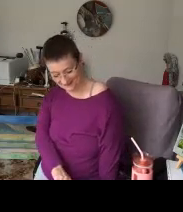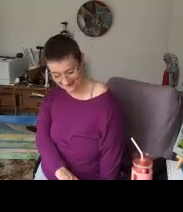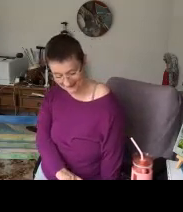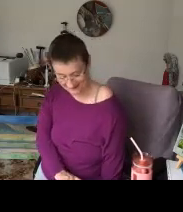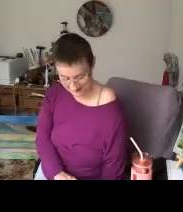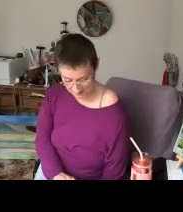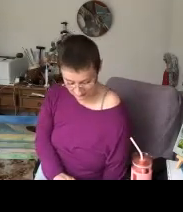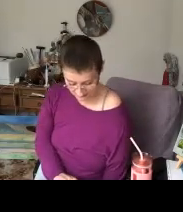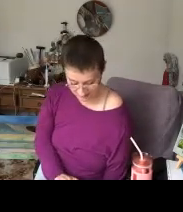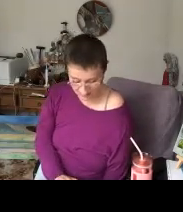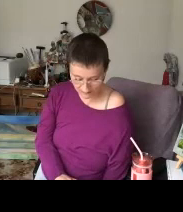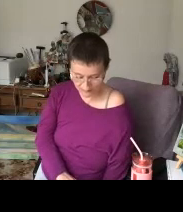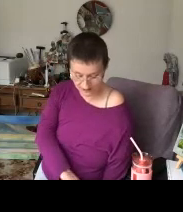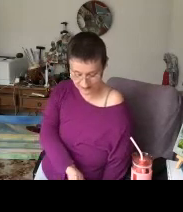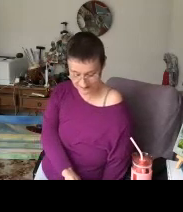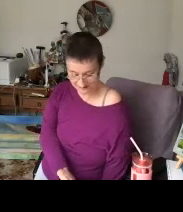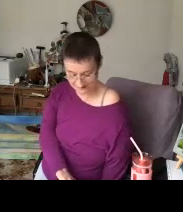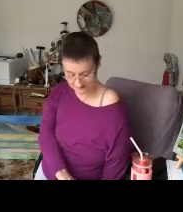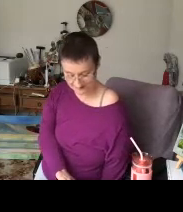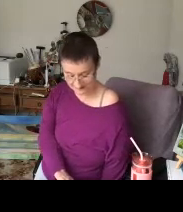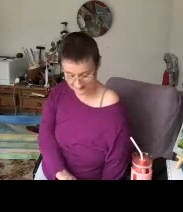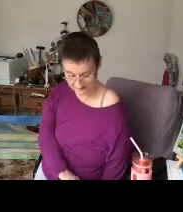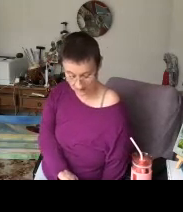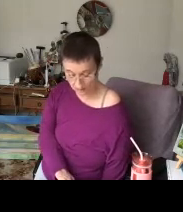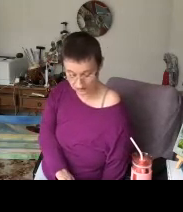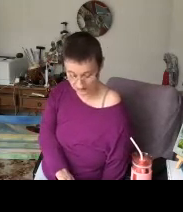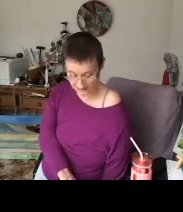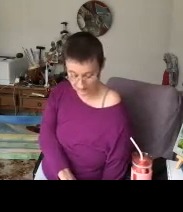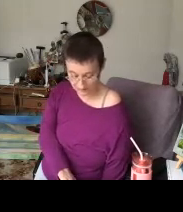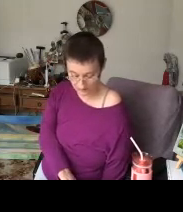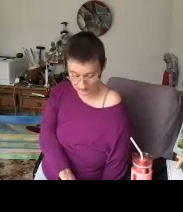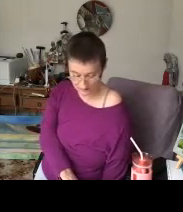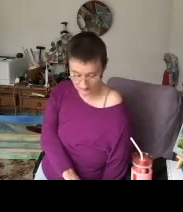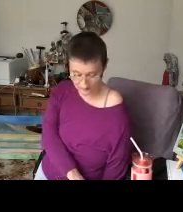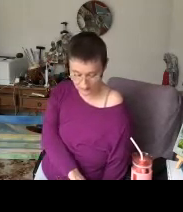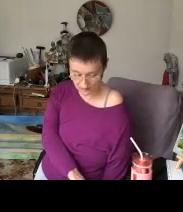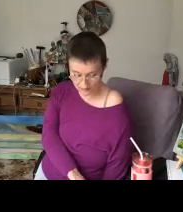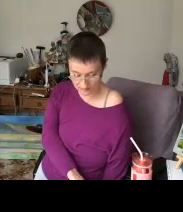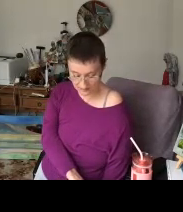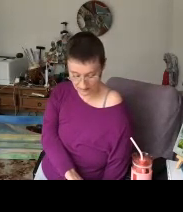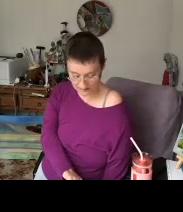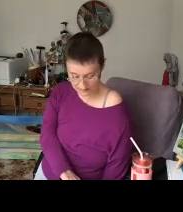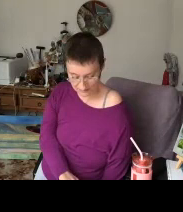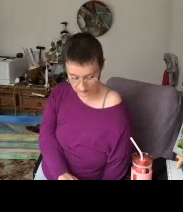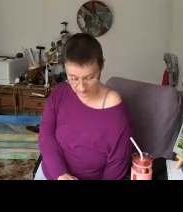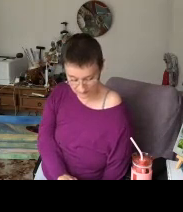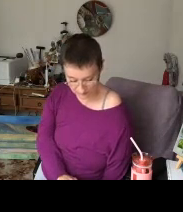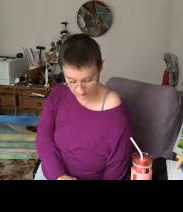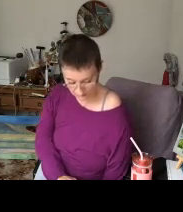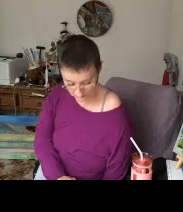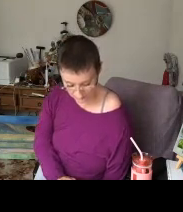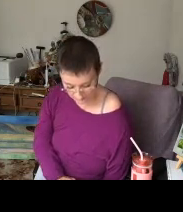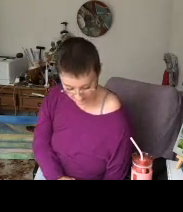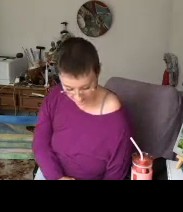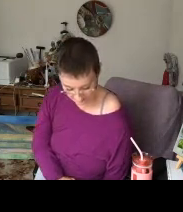season. And at the time, he was running the Halton Lee, which was a place where